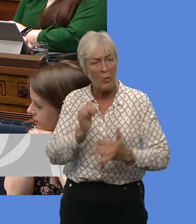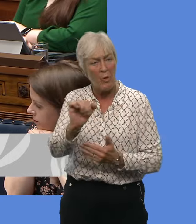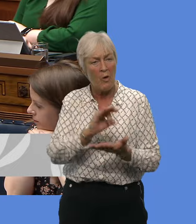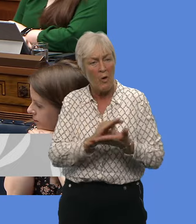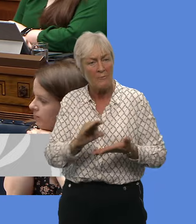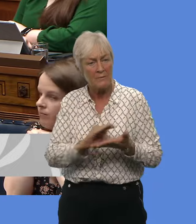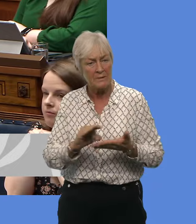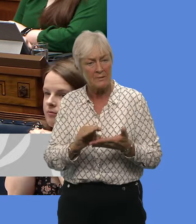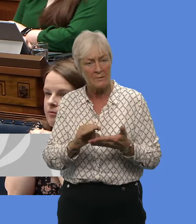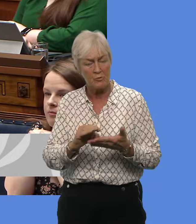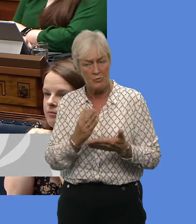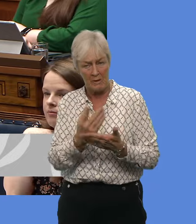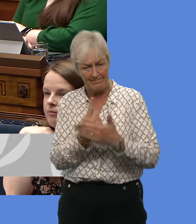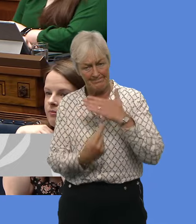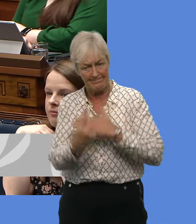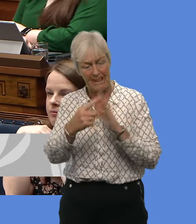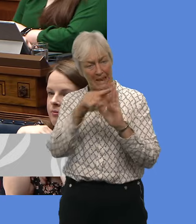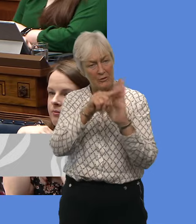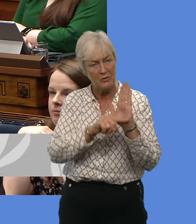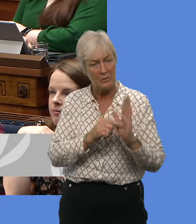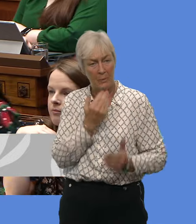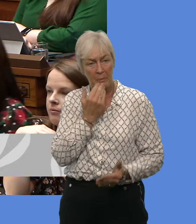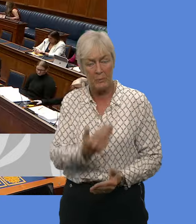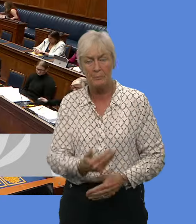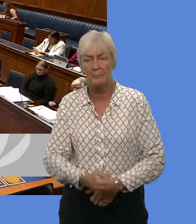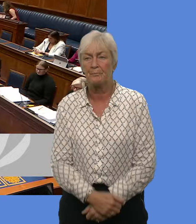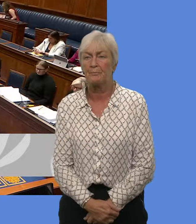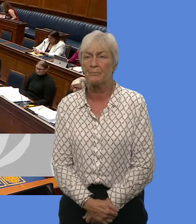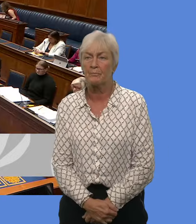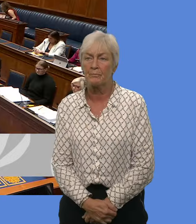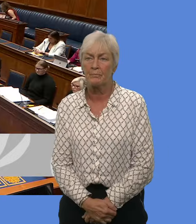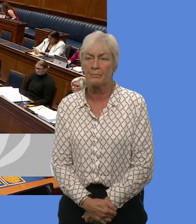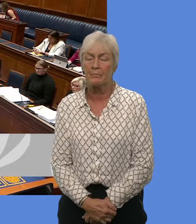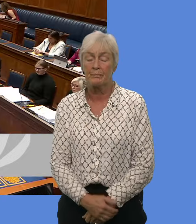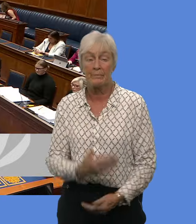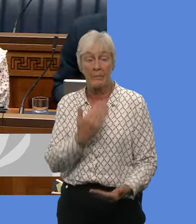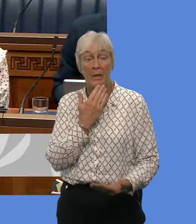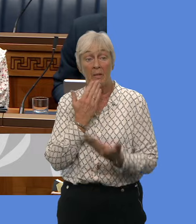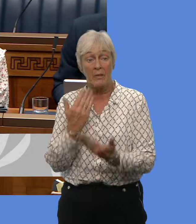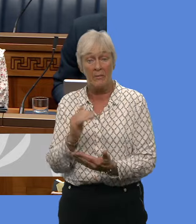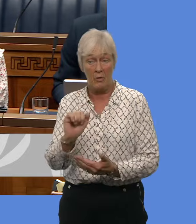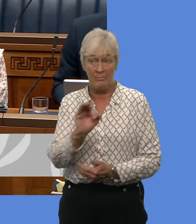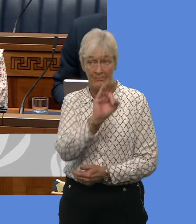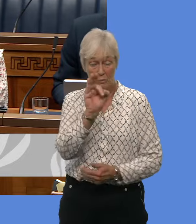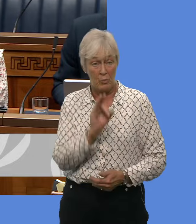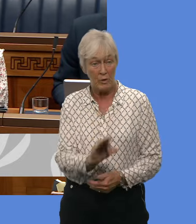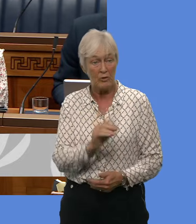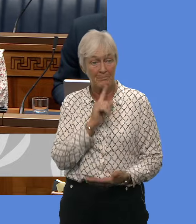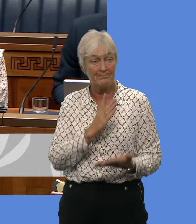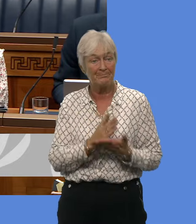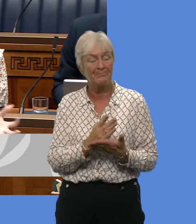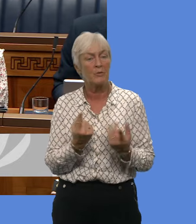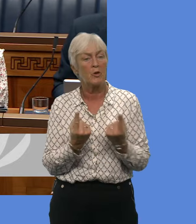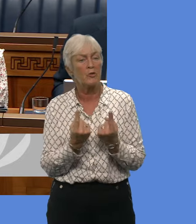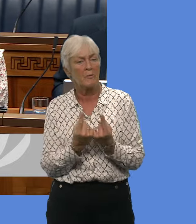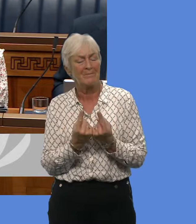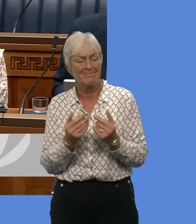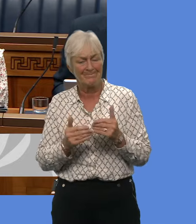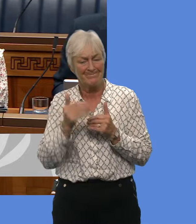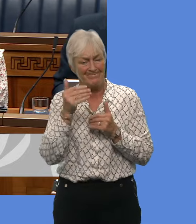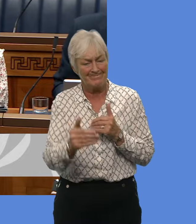as a standalone piece of legislation? Thank you. Minister. I thank the member for her question. So this is something that goes just beyond